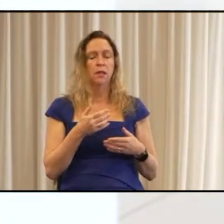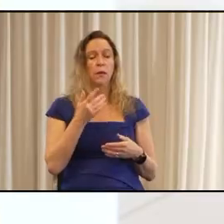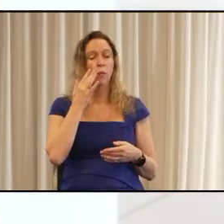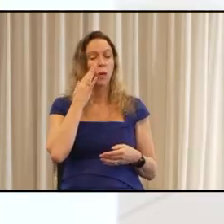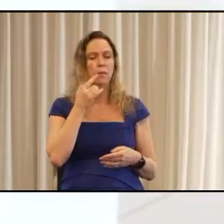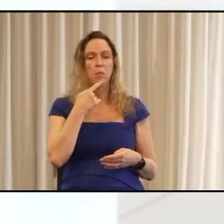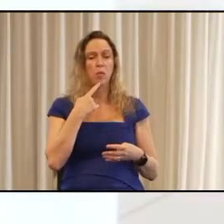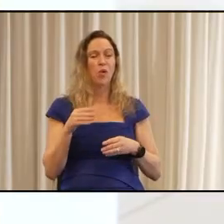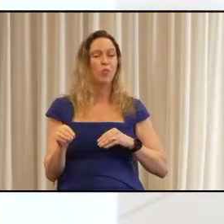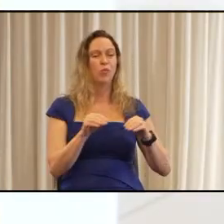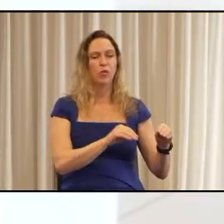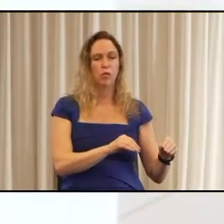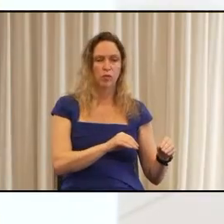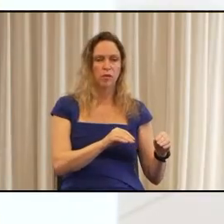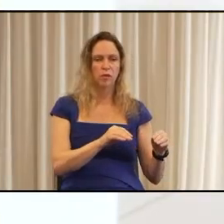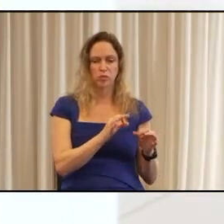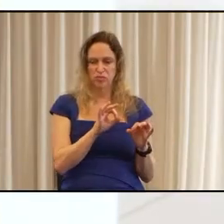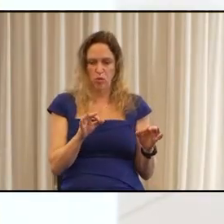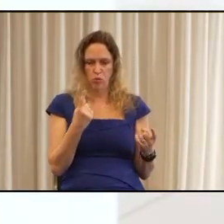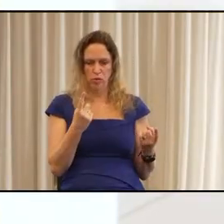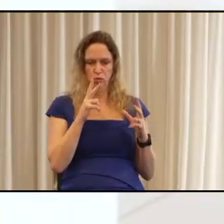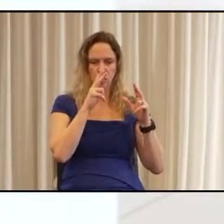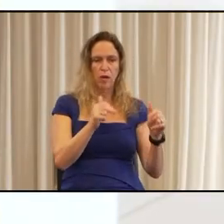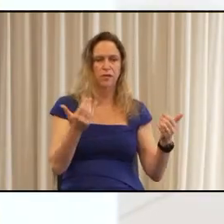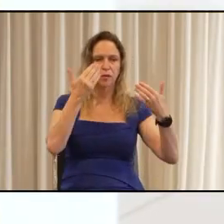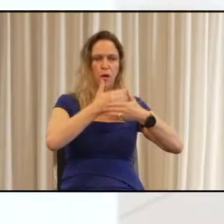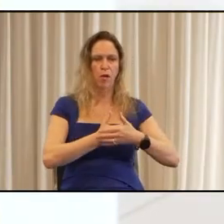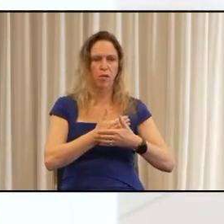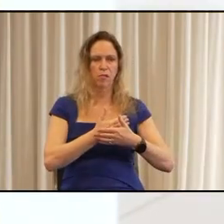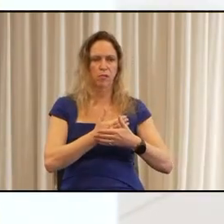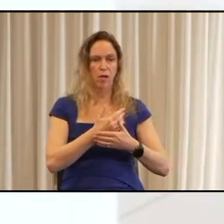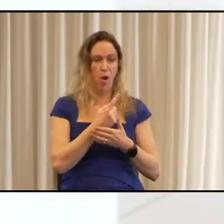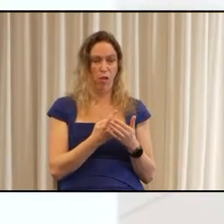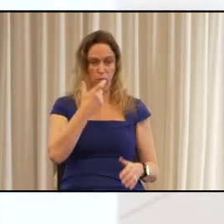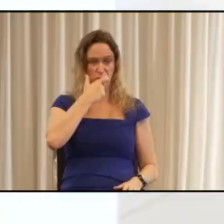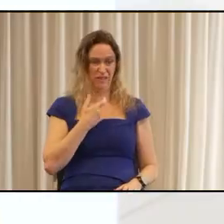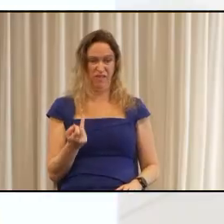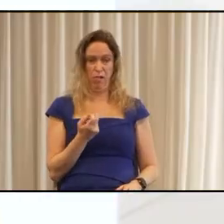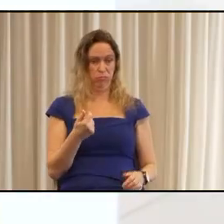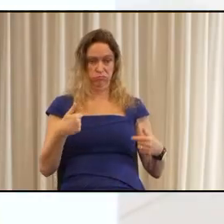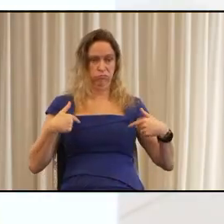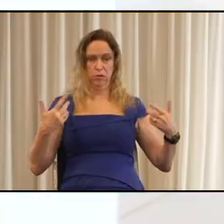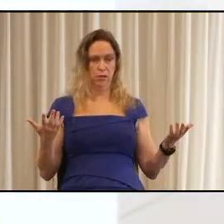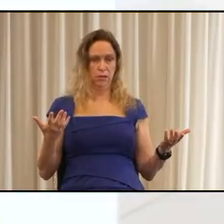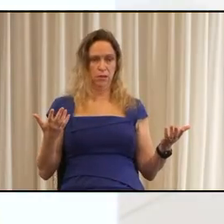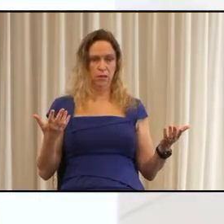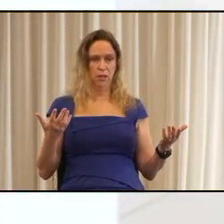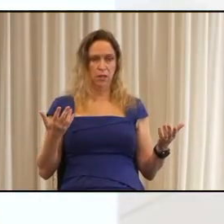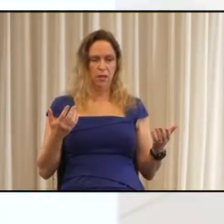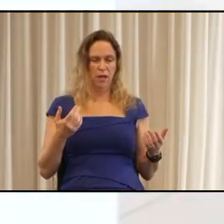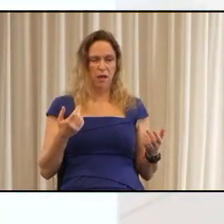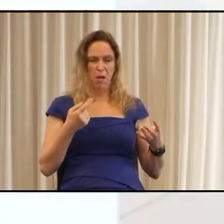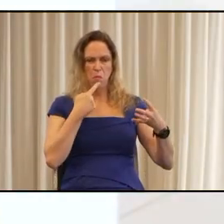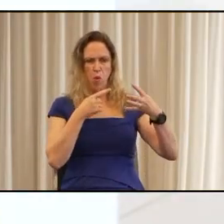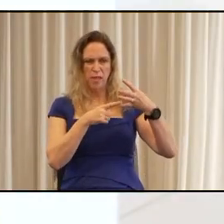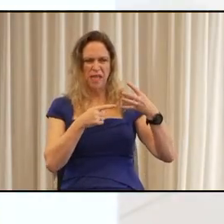there was nobody to support Dan overnight other than me. And in Dan's mind, I lived in that house up the road, and